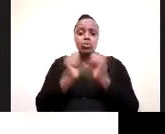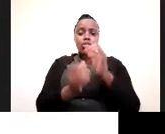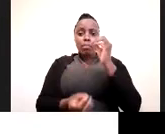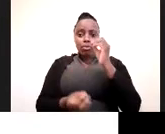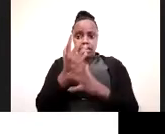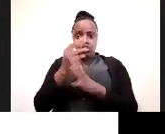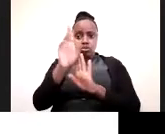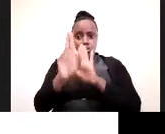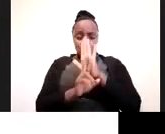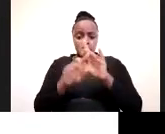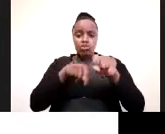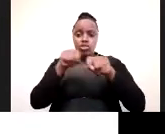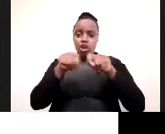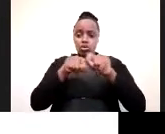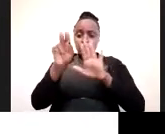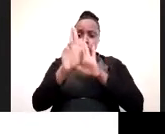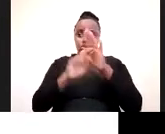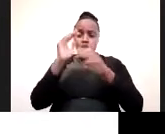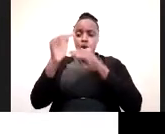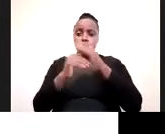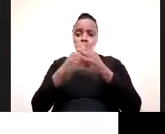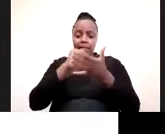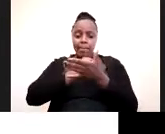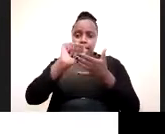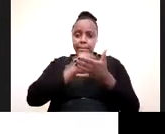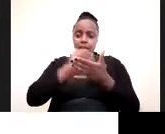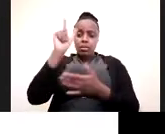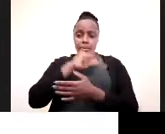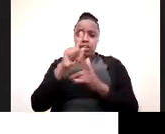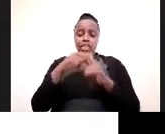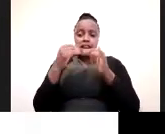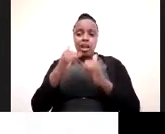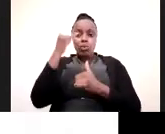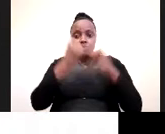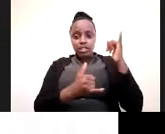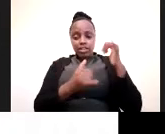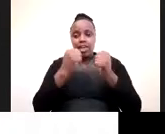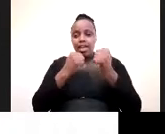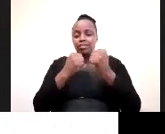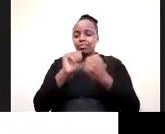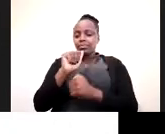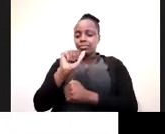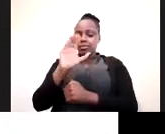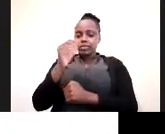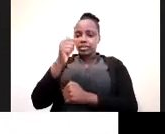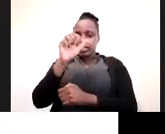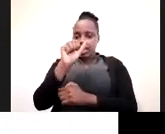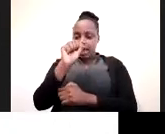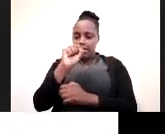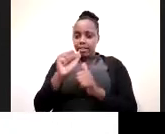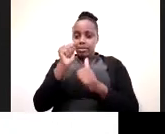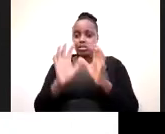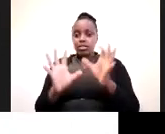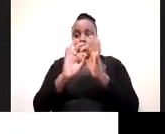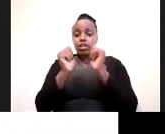to the control rules, they are all published. We are finalizing now the acts which are rather